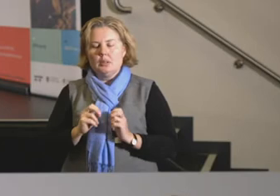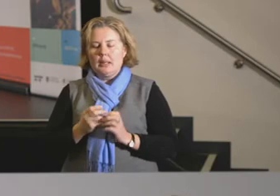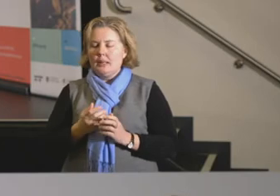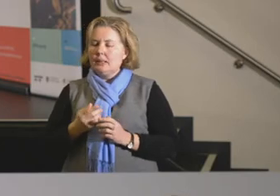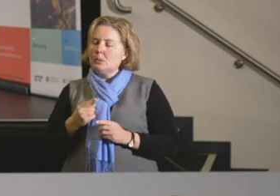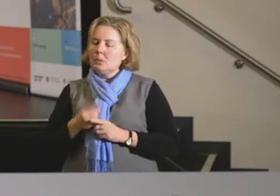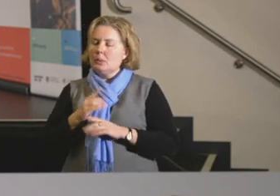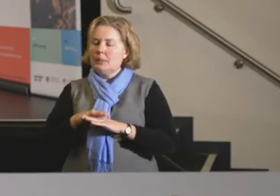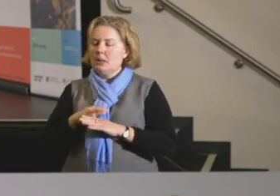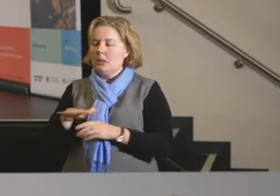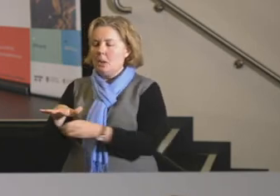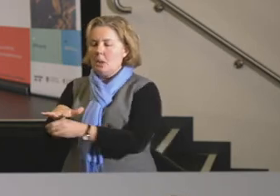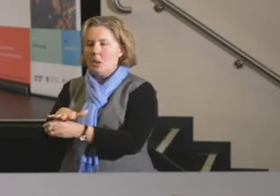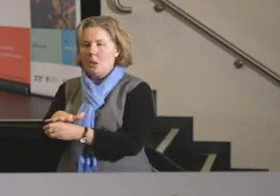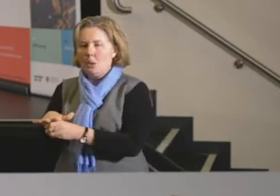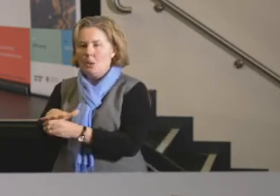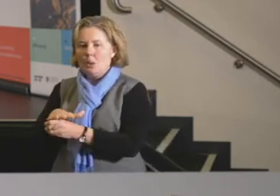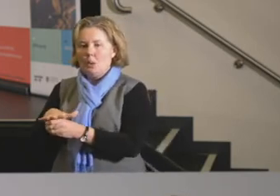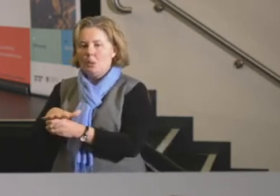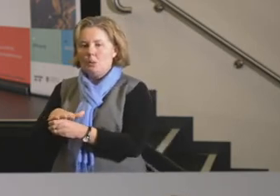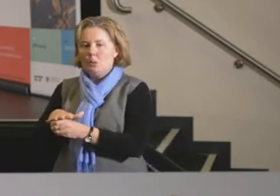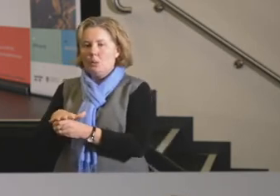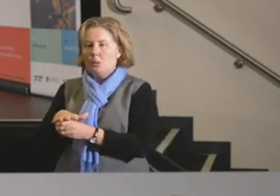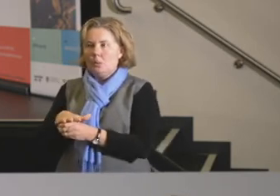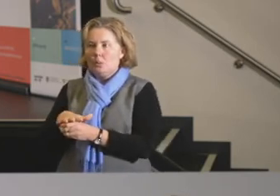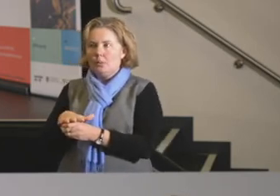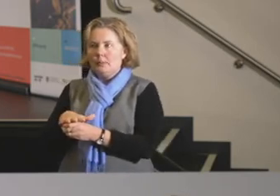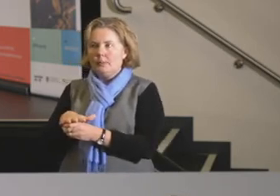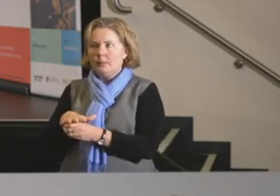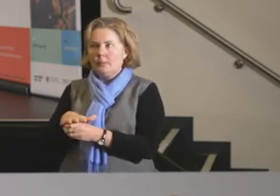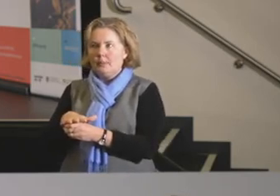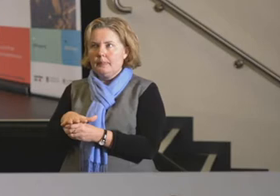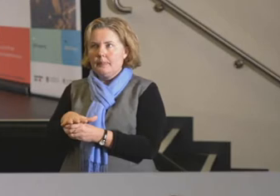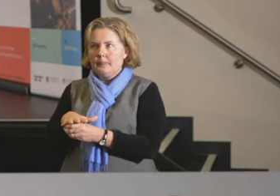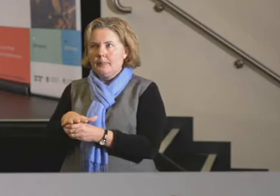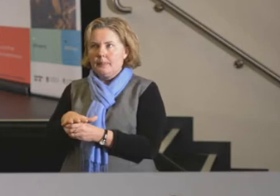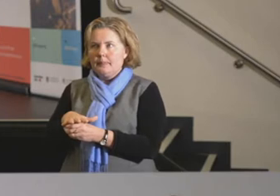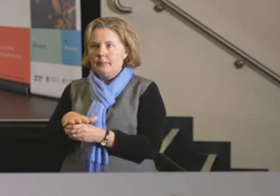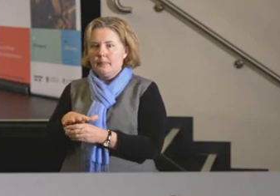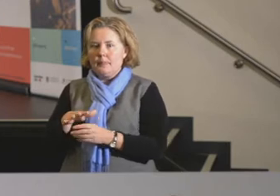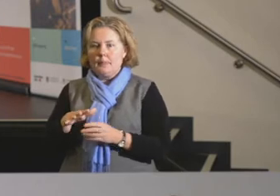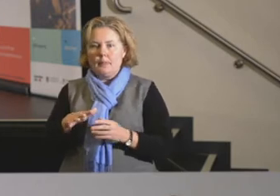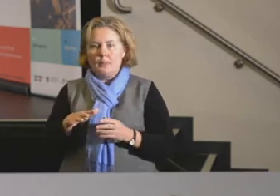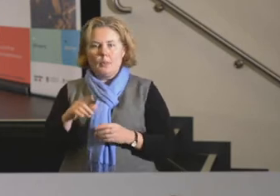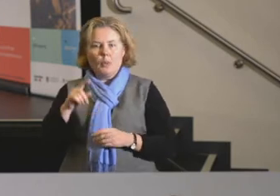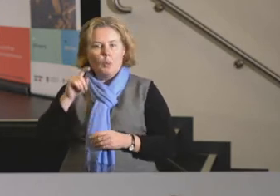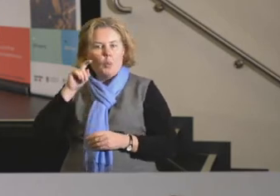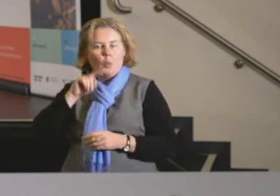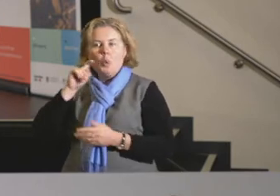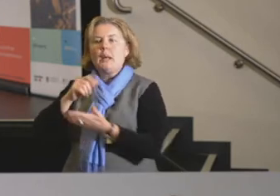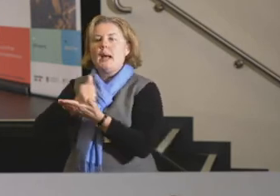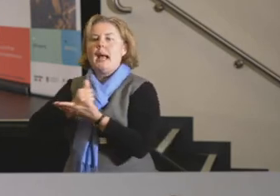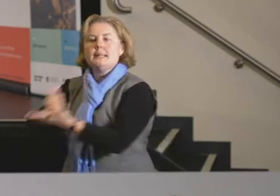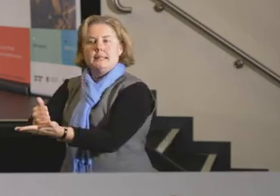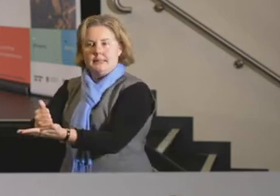local, I forgot what team it was, sorry. I think it was WaterAid, yeah, and a piece of research that